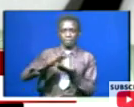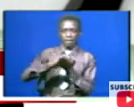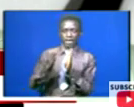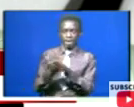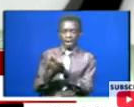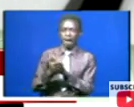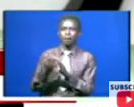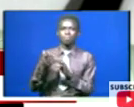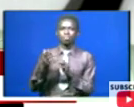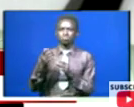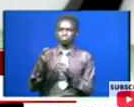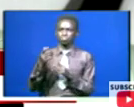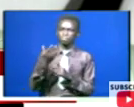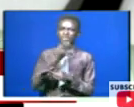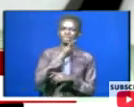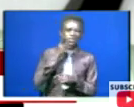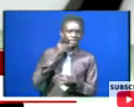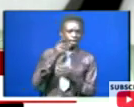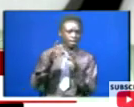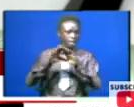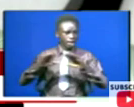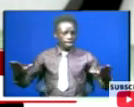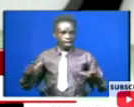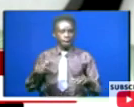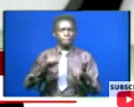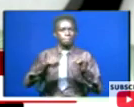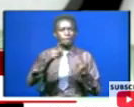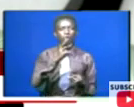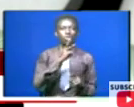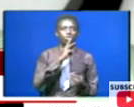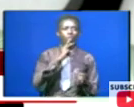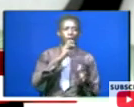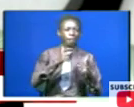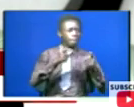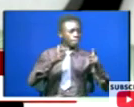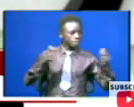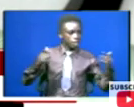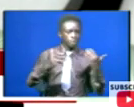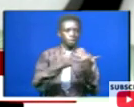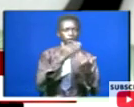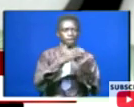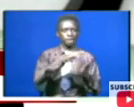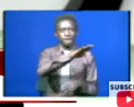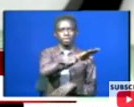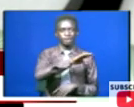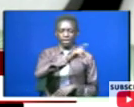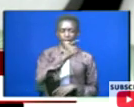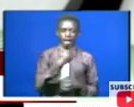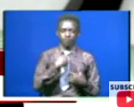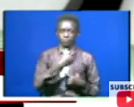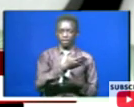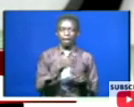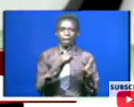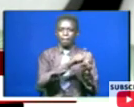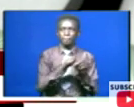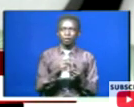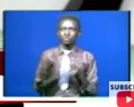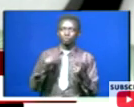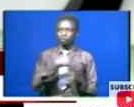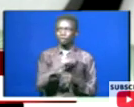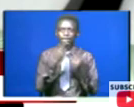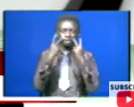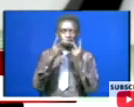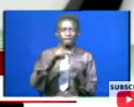of the largest quantities of groundwater reserves in its two aquifers. That's the Napuu and